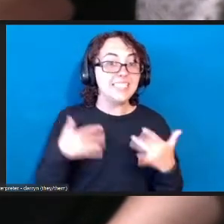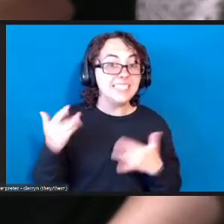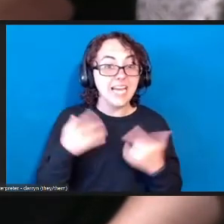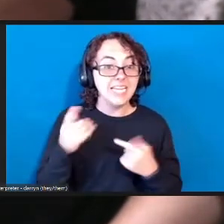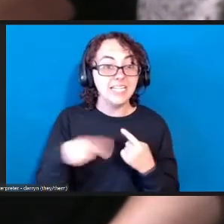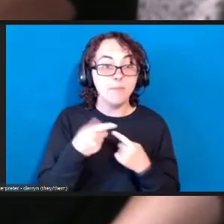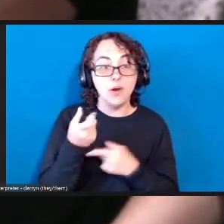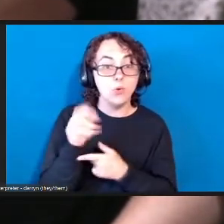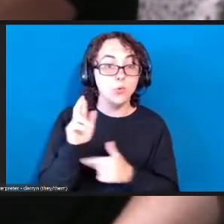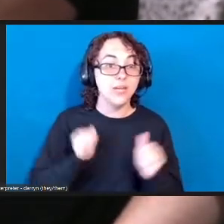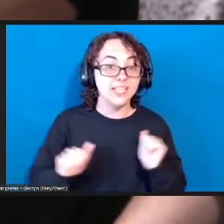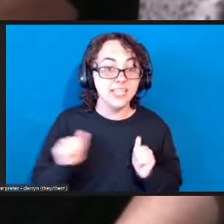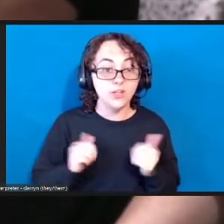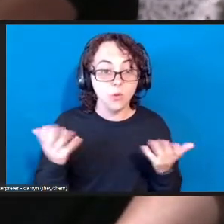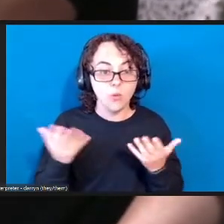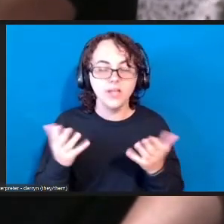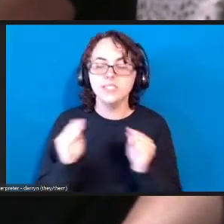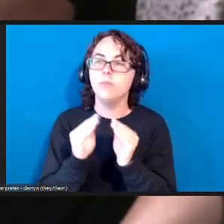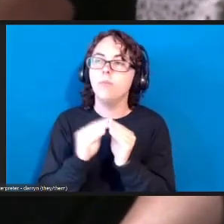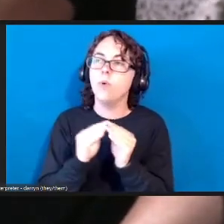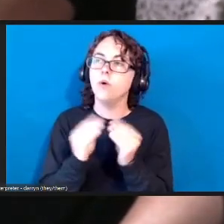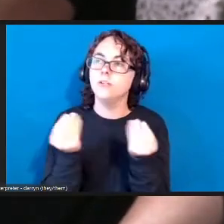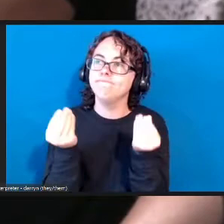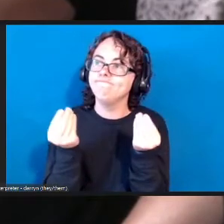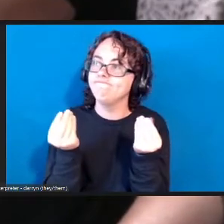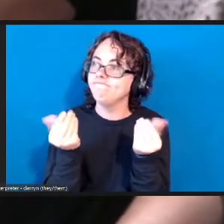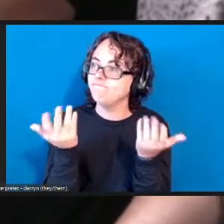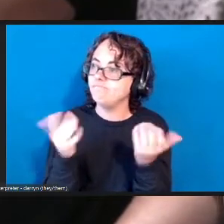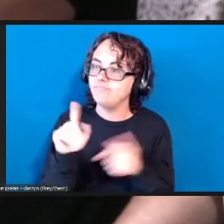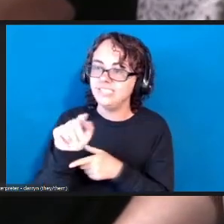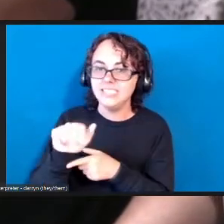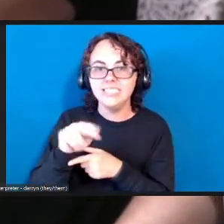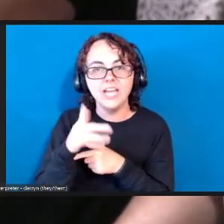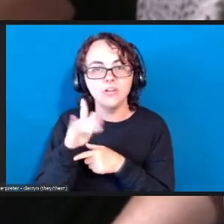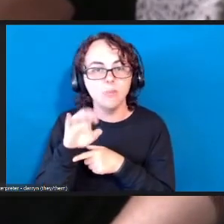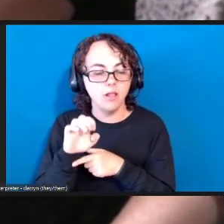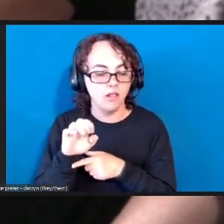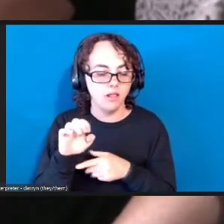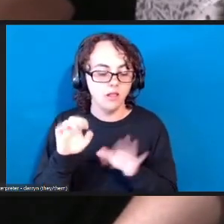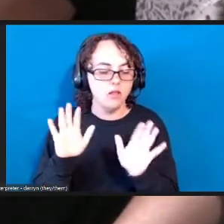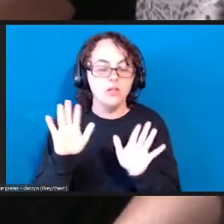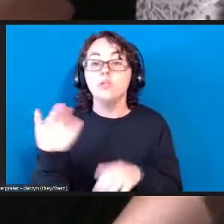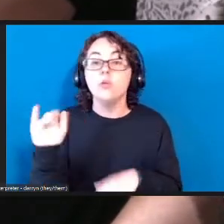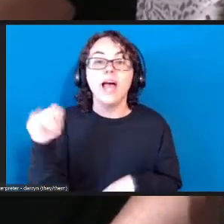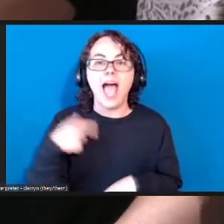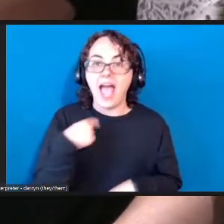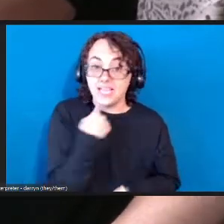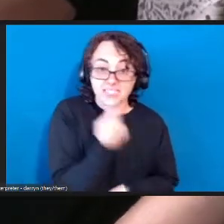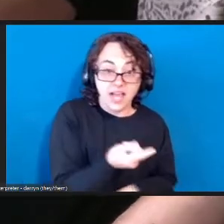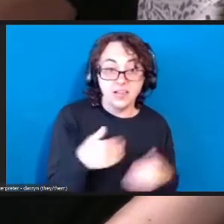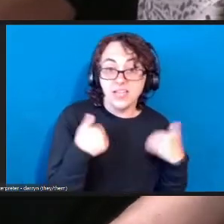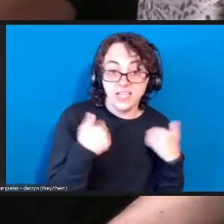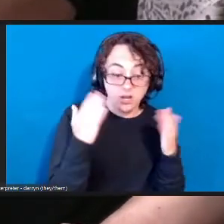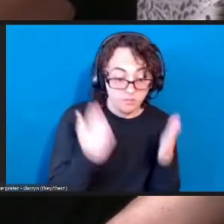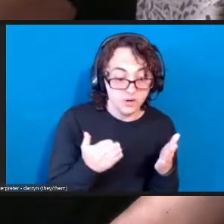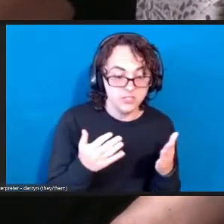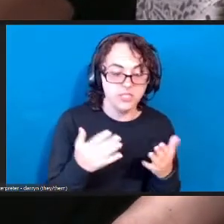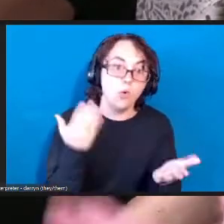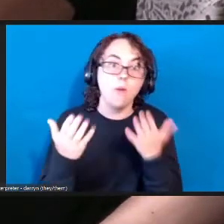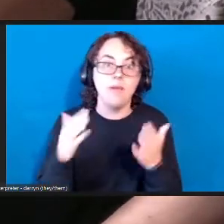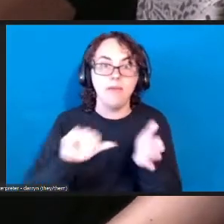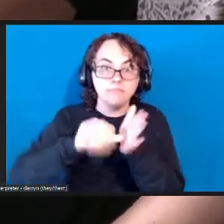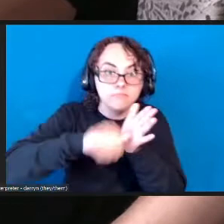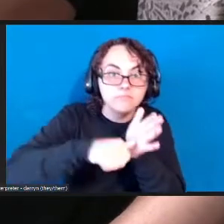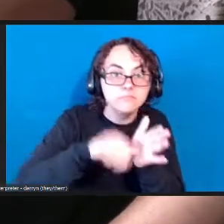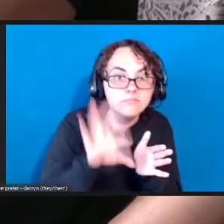is more tangible or I think it's when I tell a young person, or I've said like 30 times, that you can